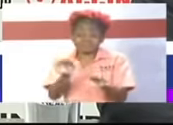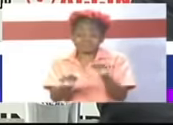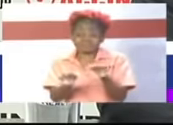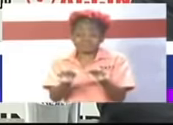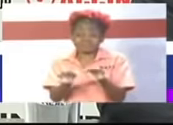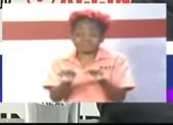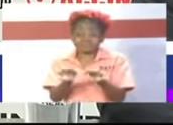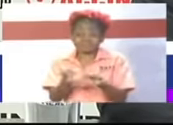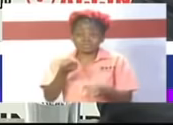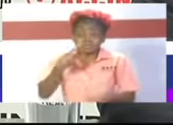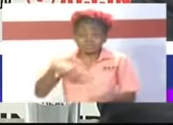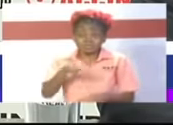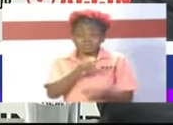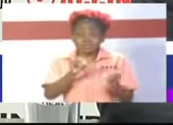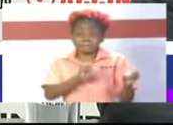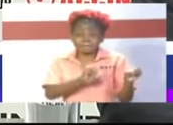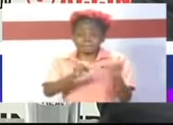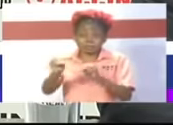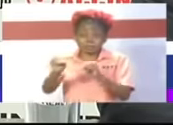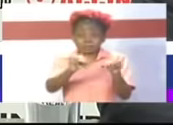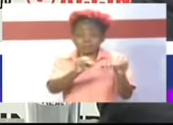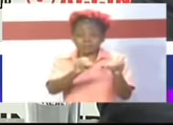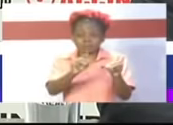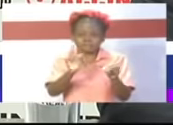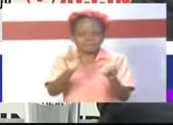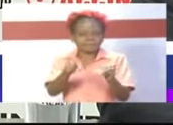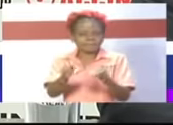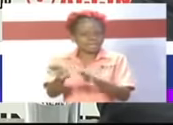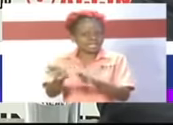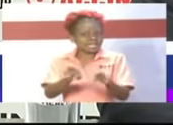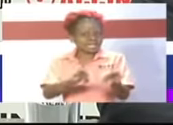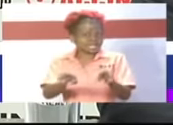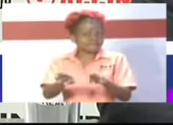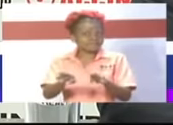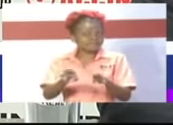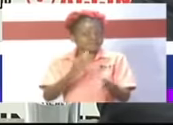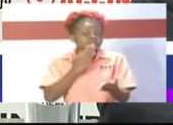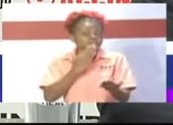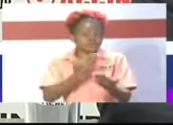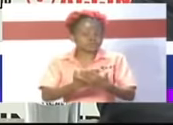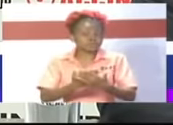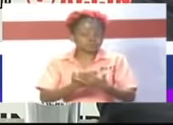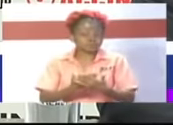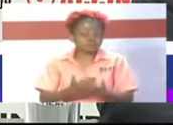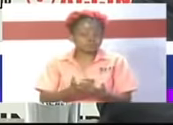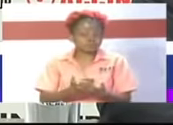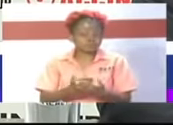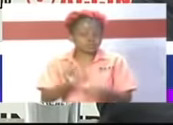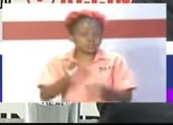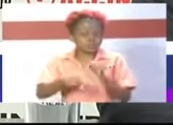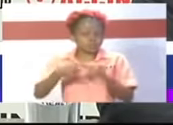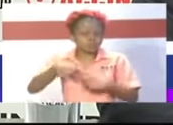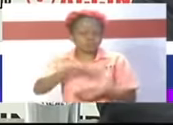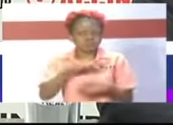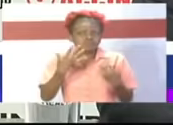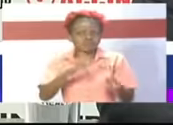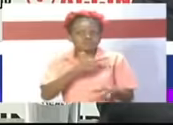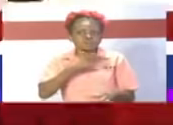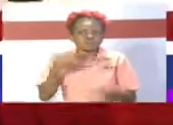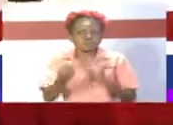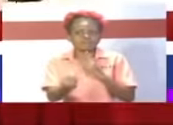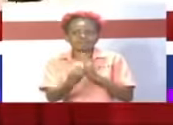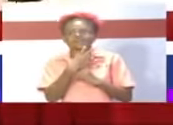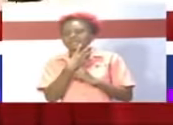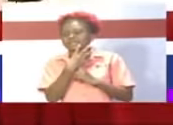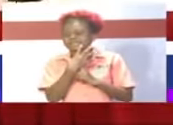behave ourselves in a manner that will reduce our risk of contracting virus as we go about our daily business. Thank you very